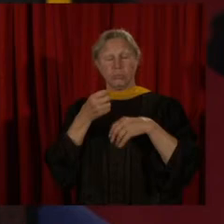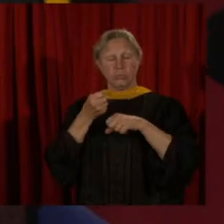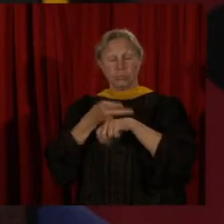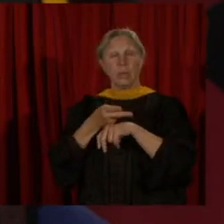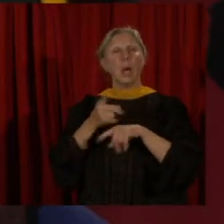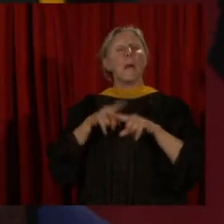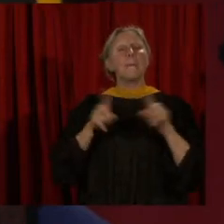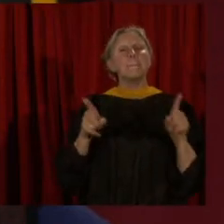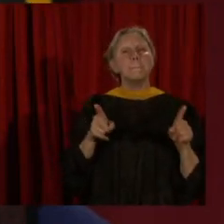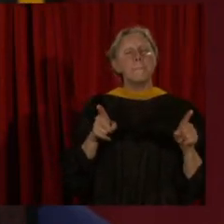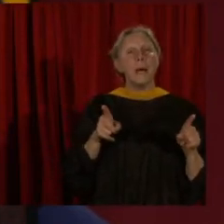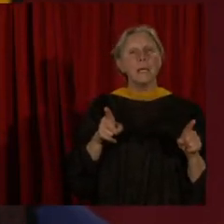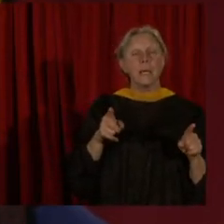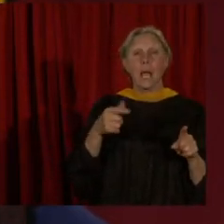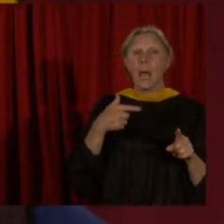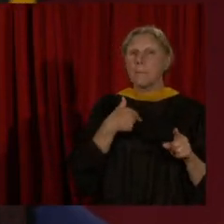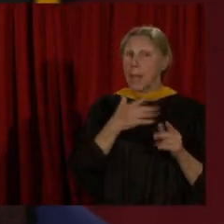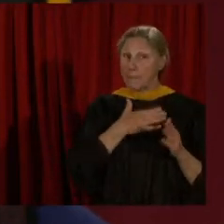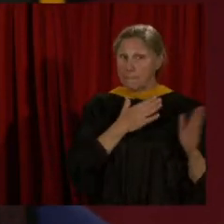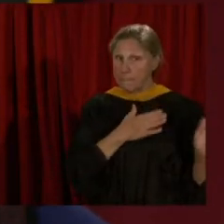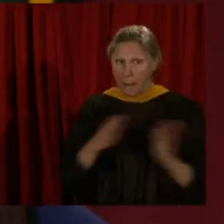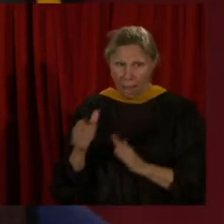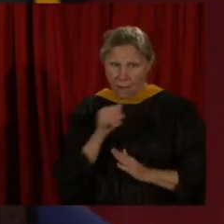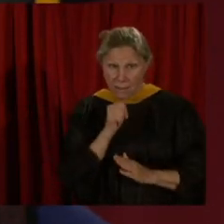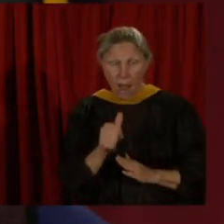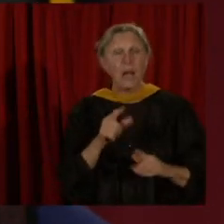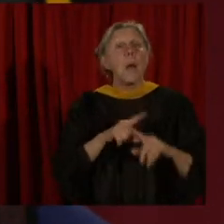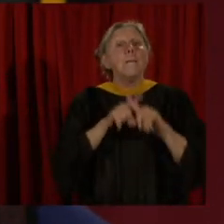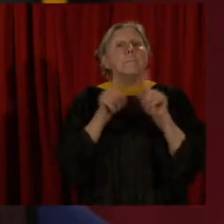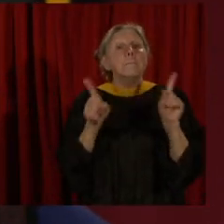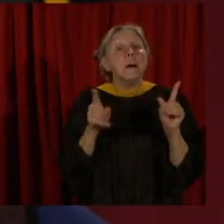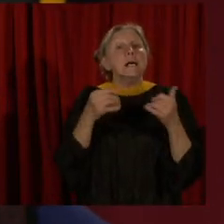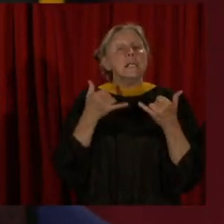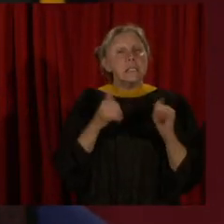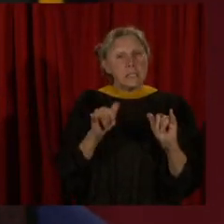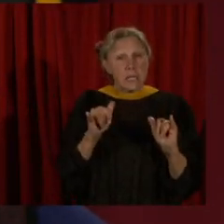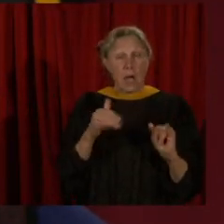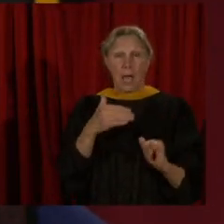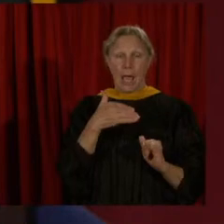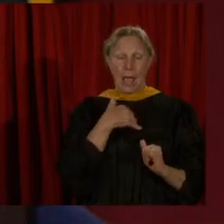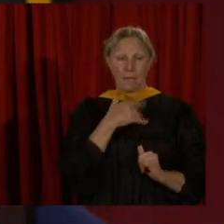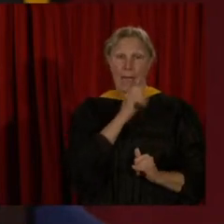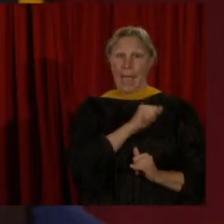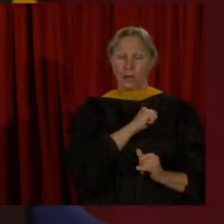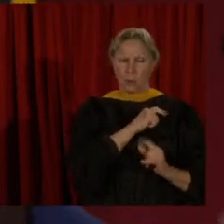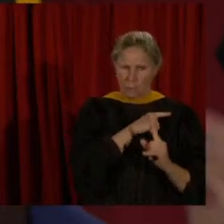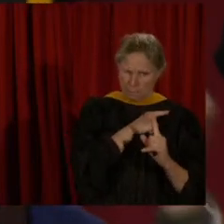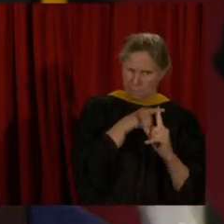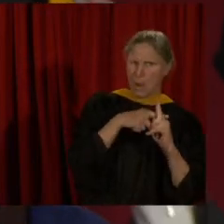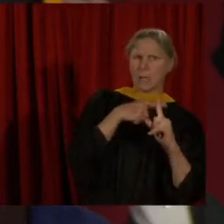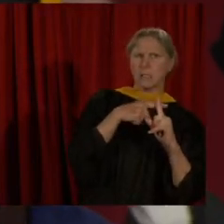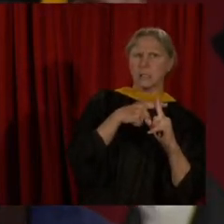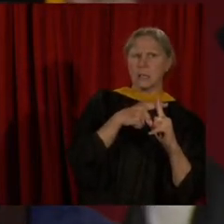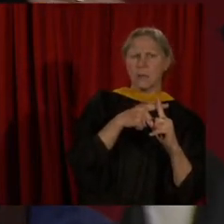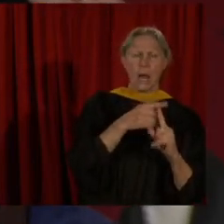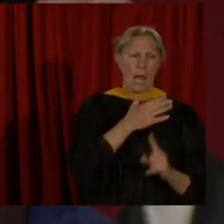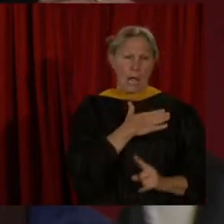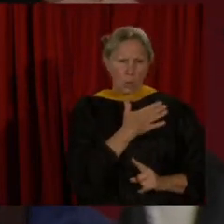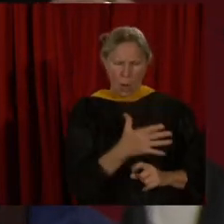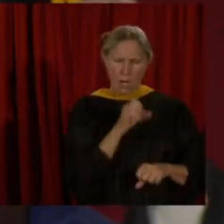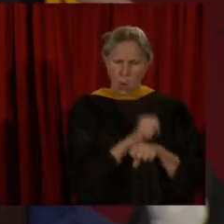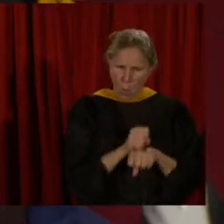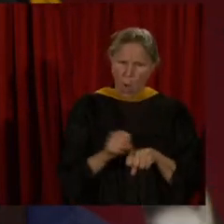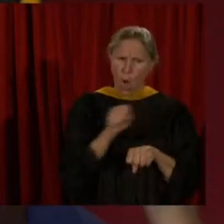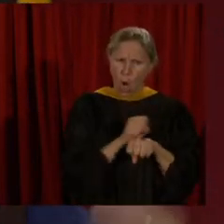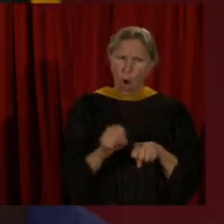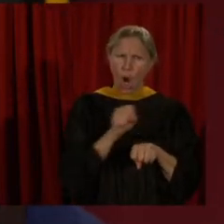it wasn't necessarily in my plans, I believe that having a positive attitude and being willing to do the hard work